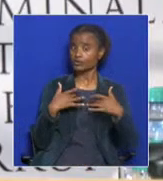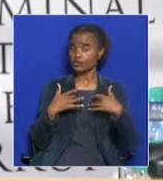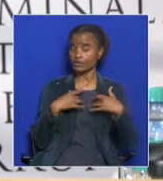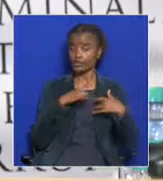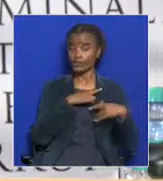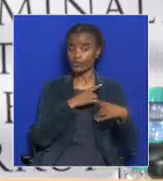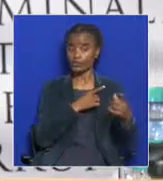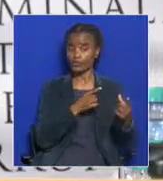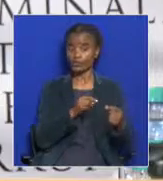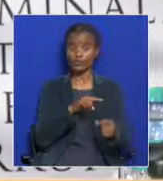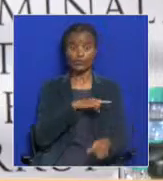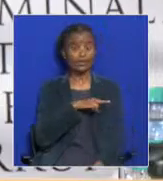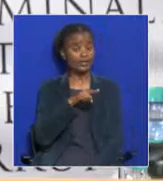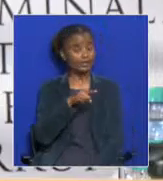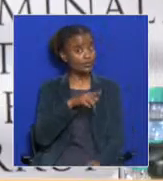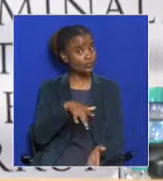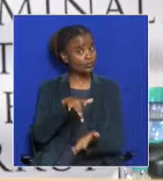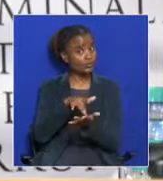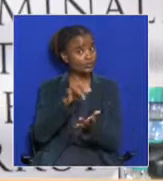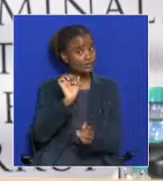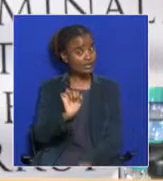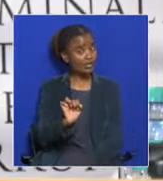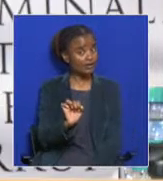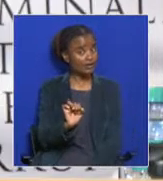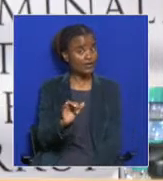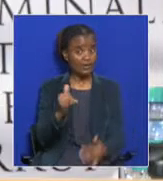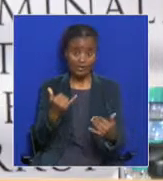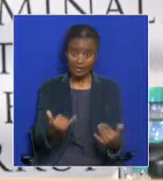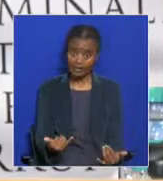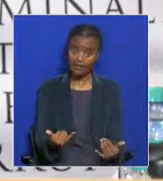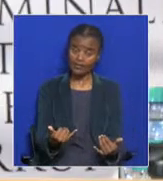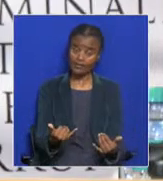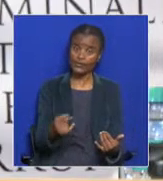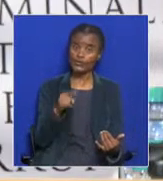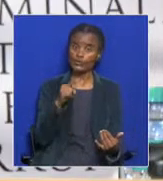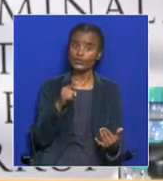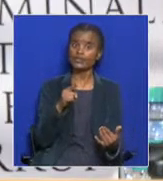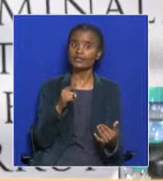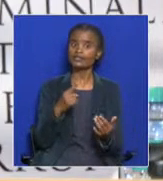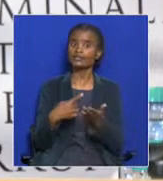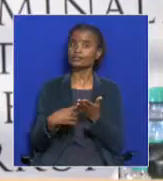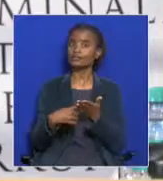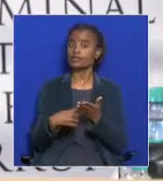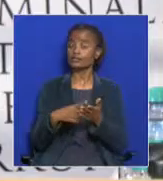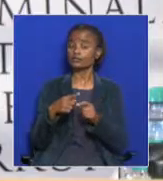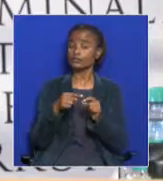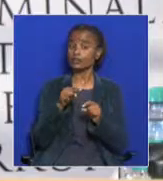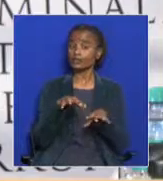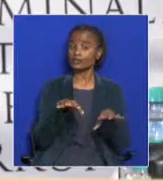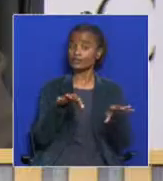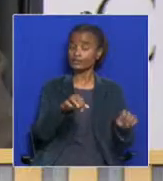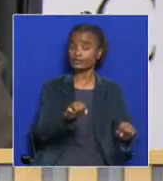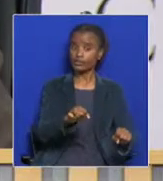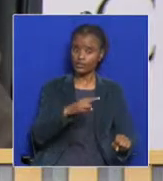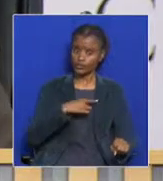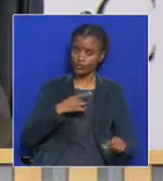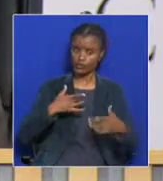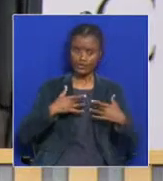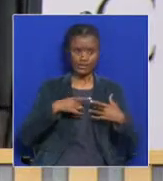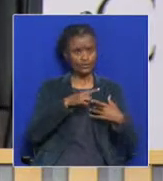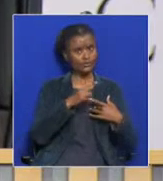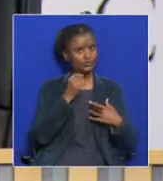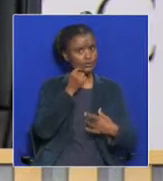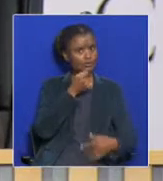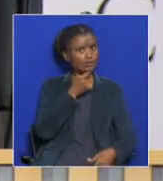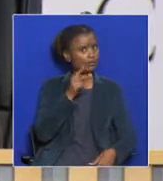hold now as we speak, we are going to deal with that seizure, and I'm very concerned that you say you've never heard of it. You are the